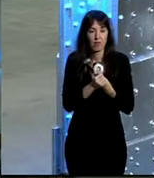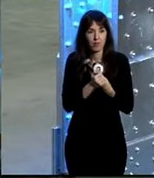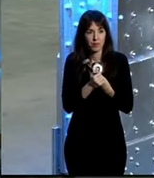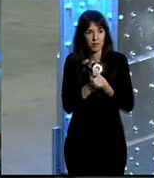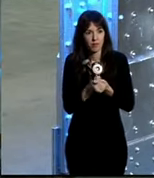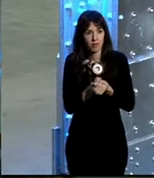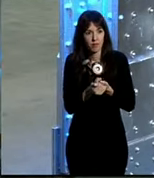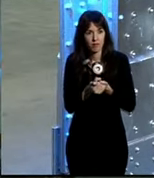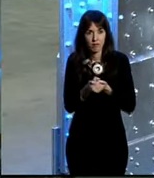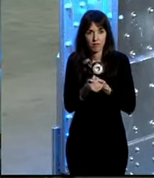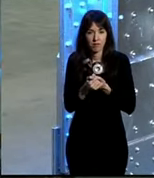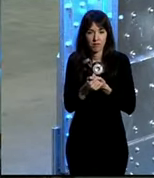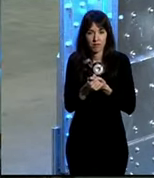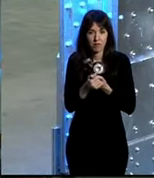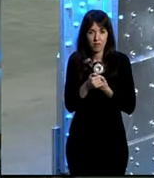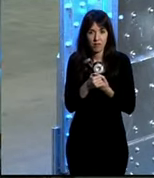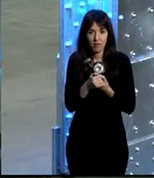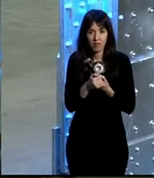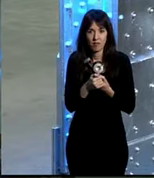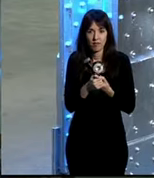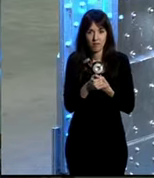can remember those stories.